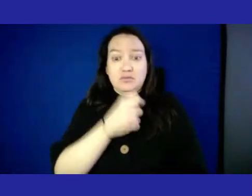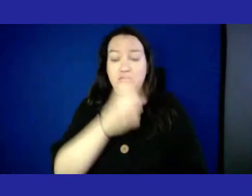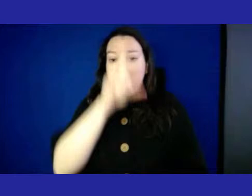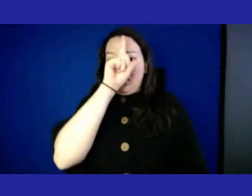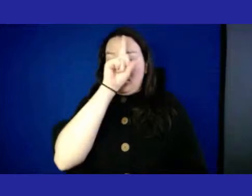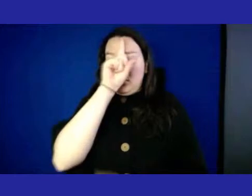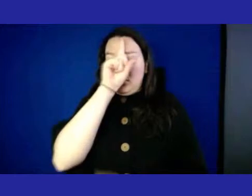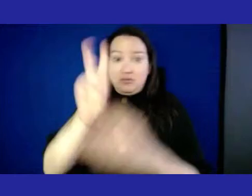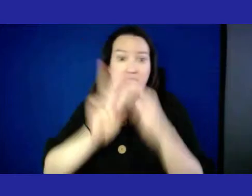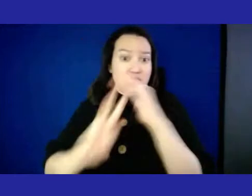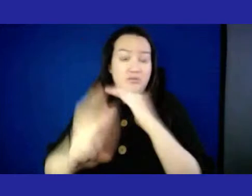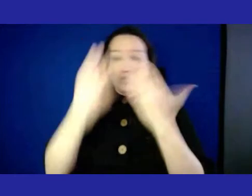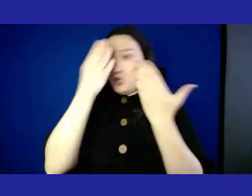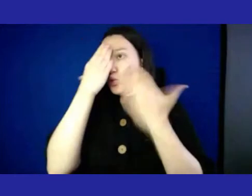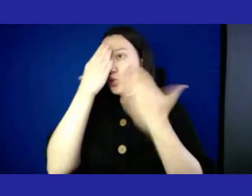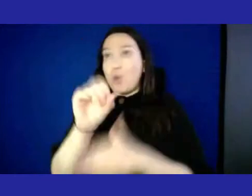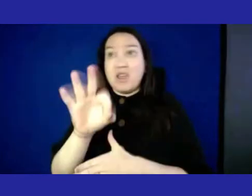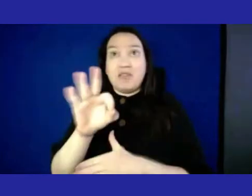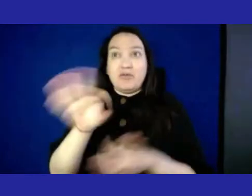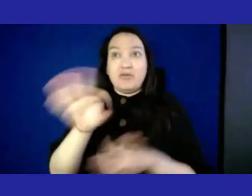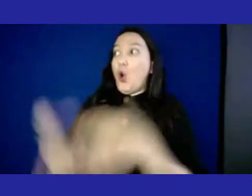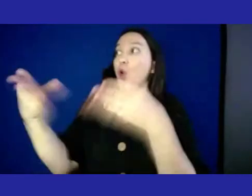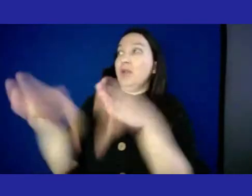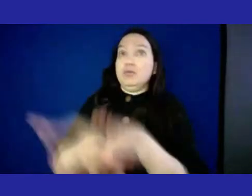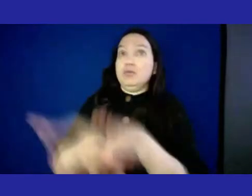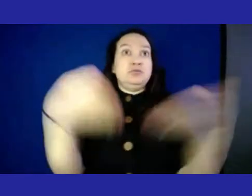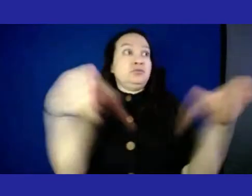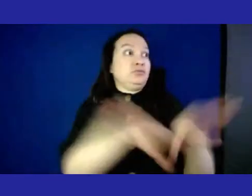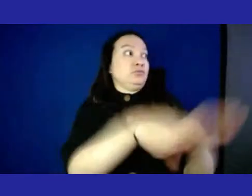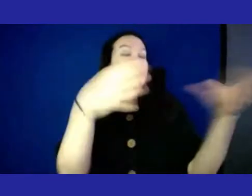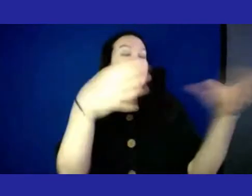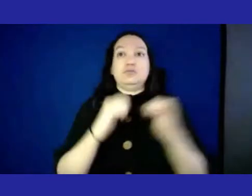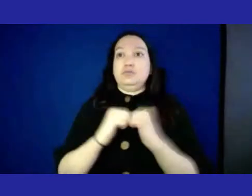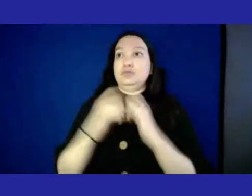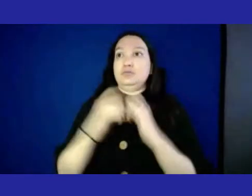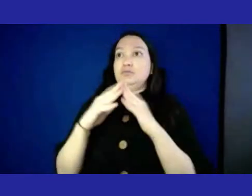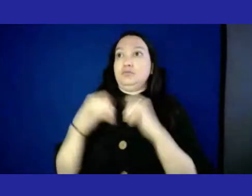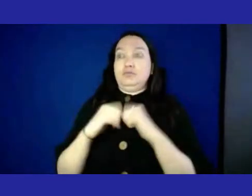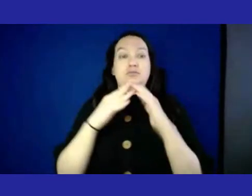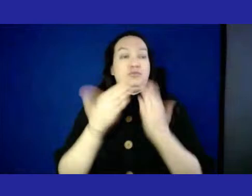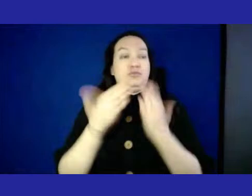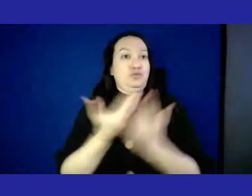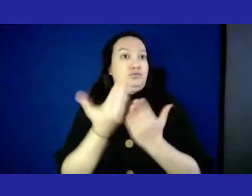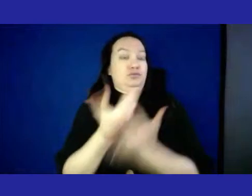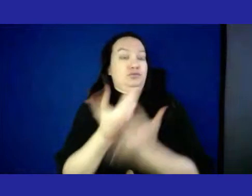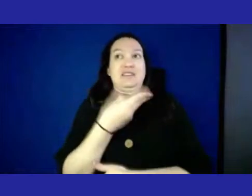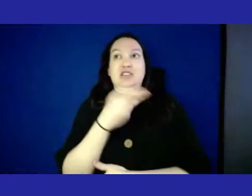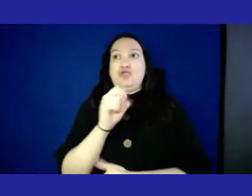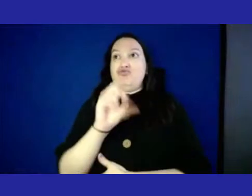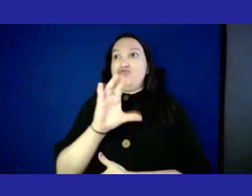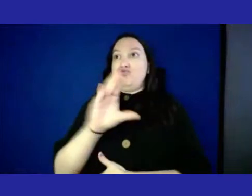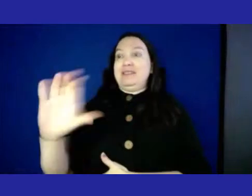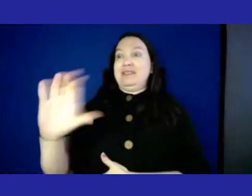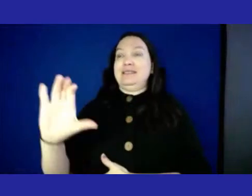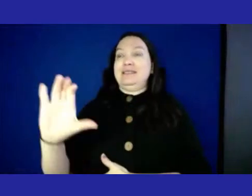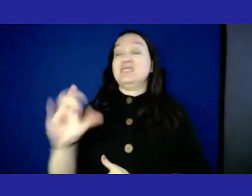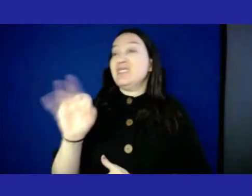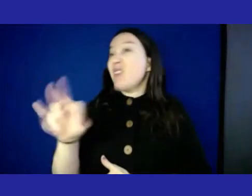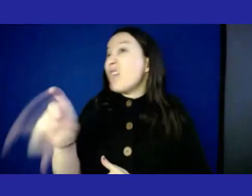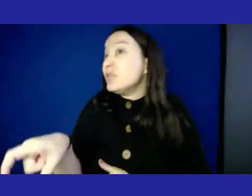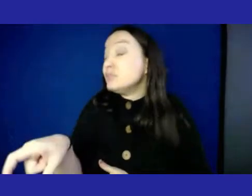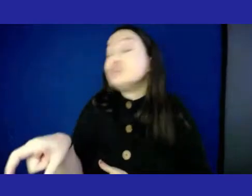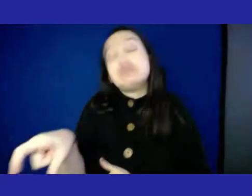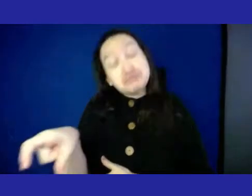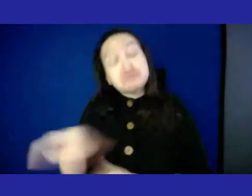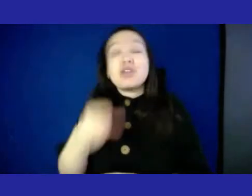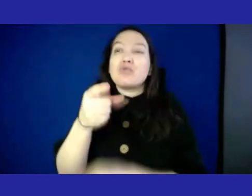going forward that we're going to be opening very many more sites. But if we have to, then it's right